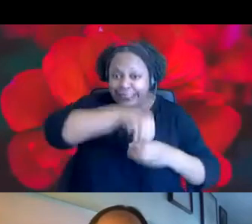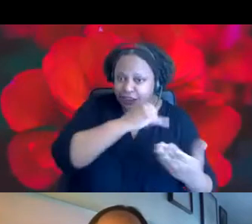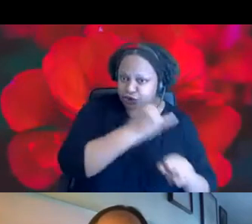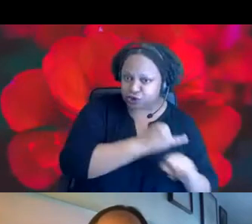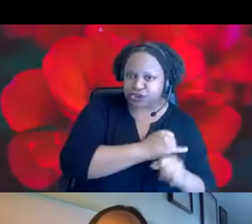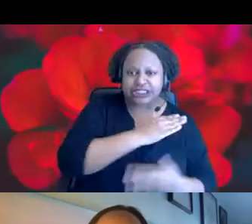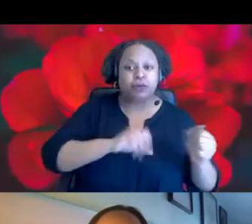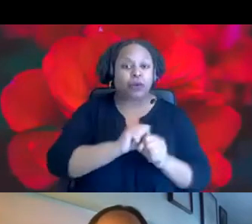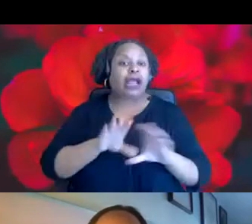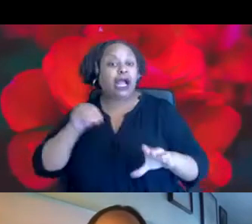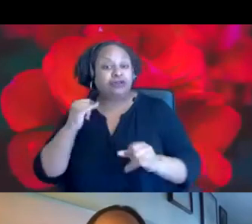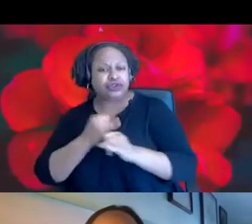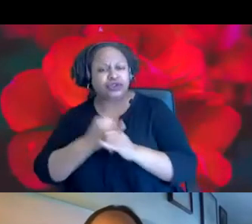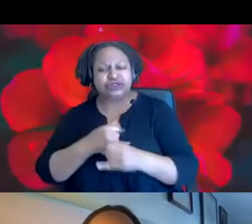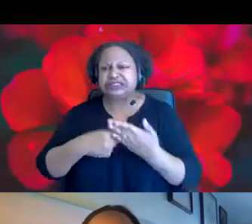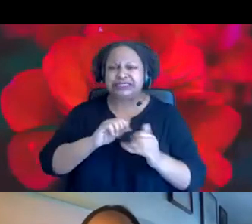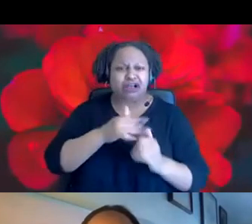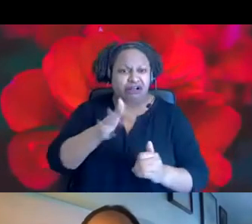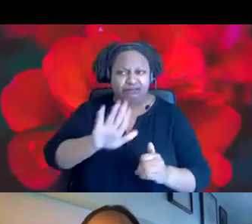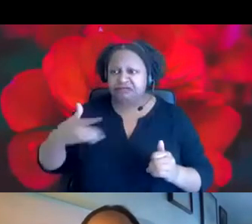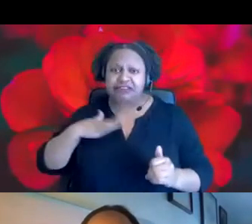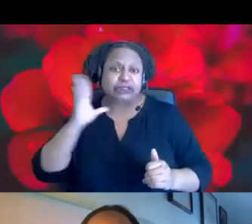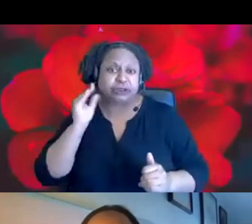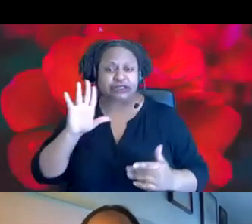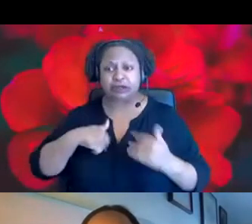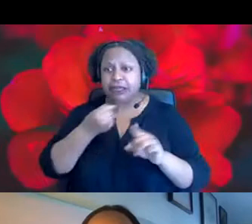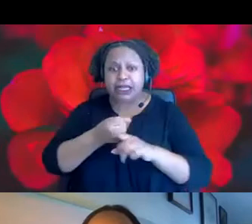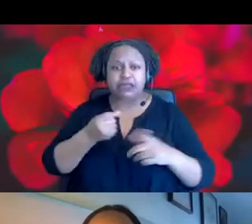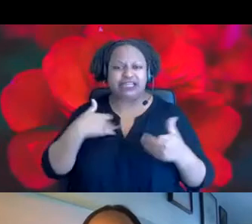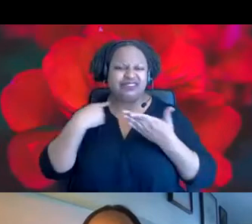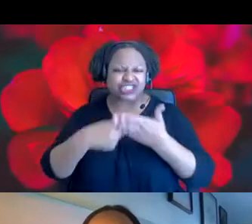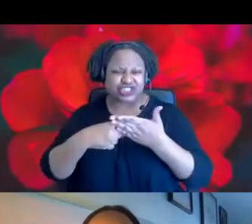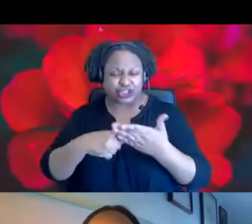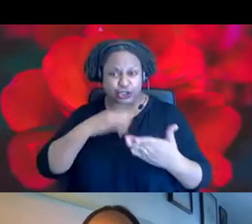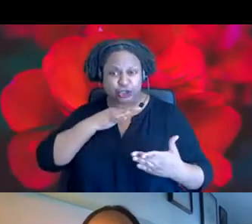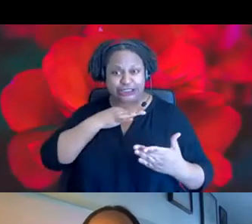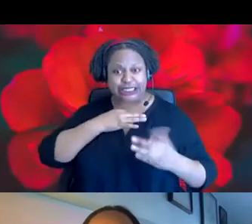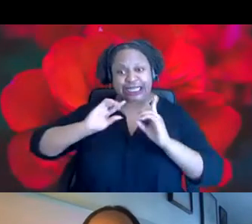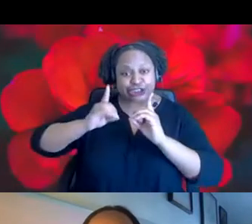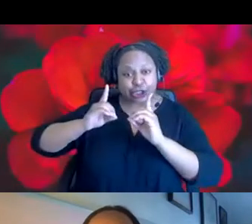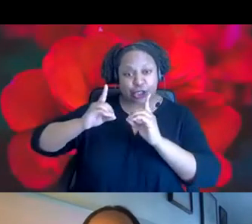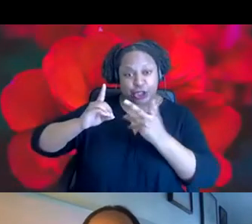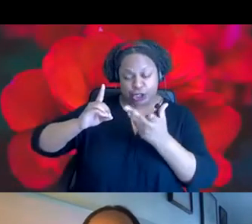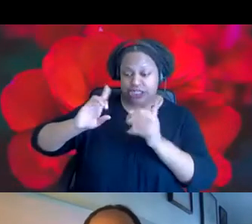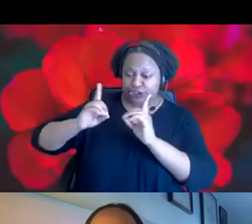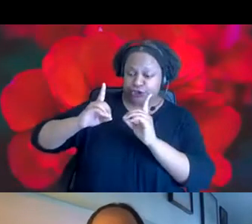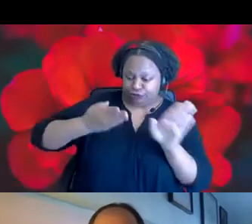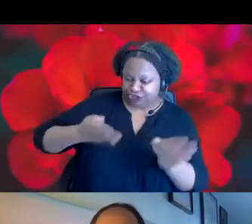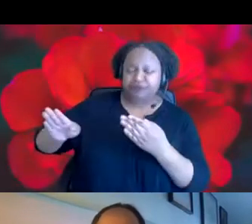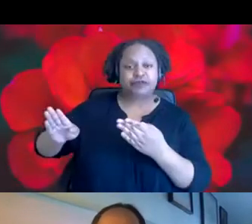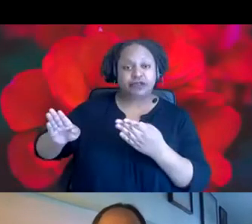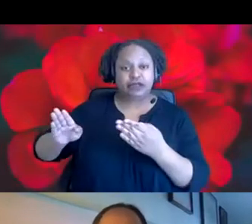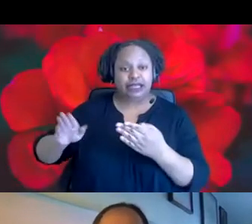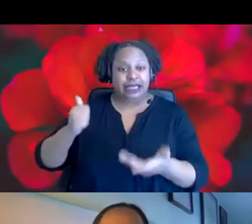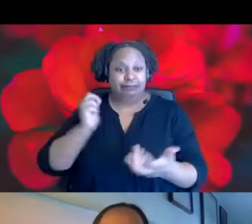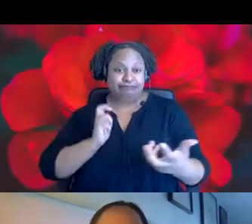been impacted this year and have a discussion around, you know, has digital addressed inequities or is it a